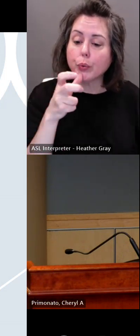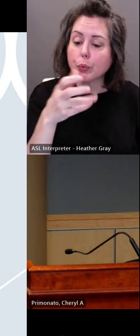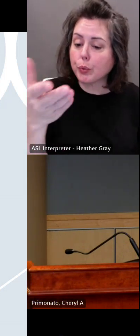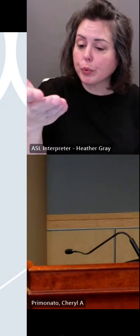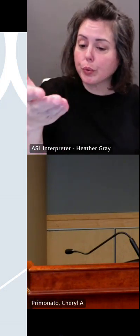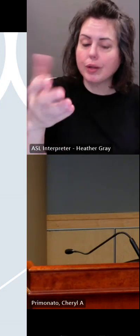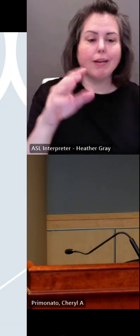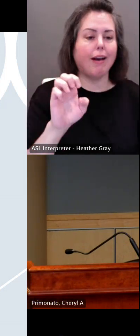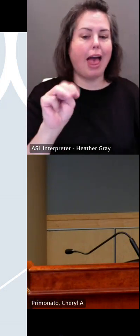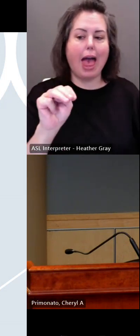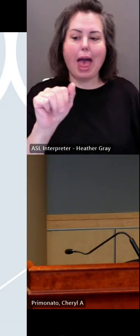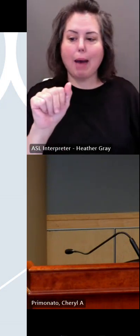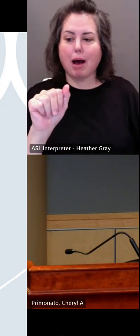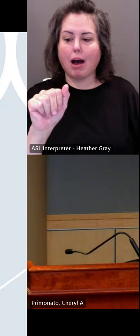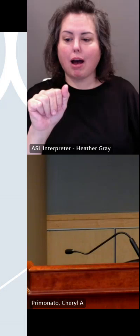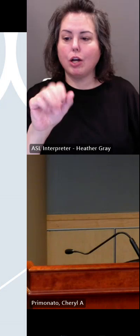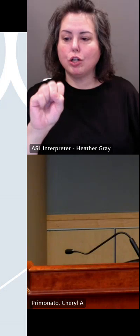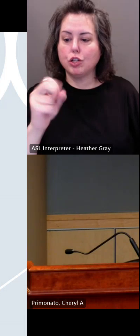Emma Shuker.